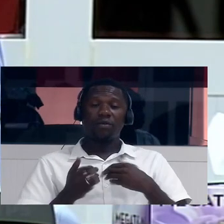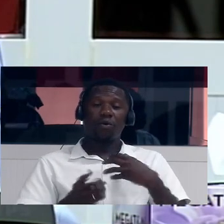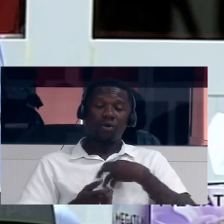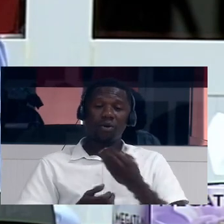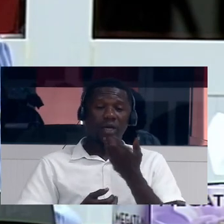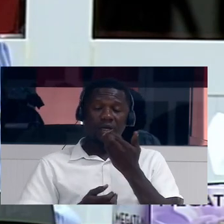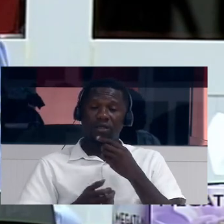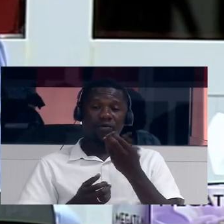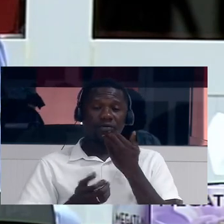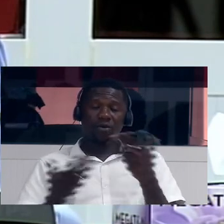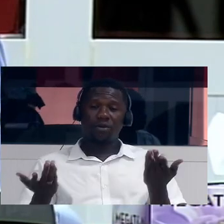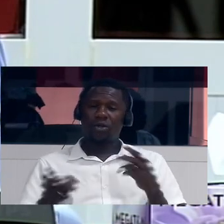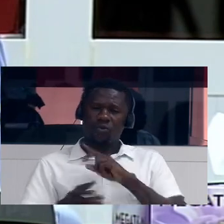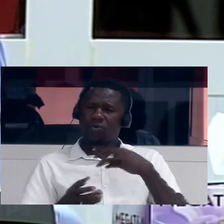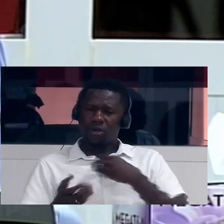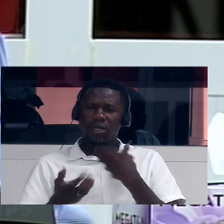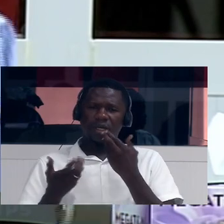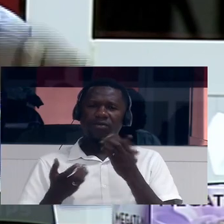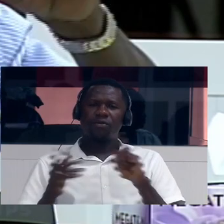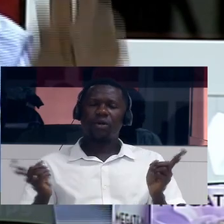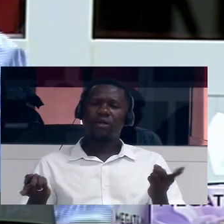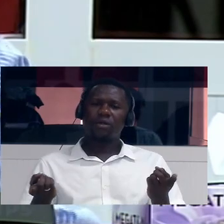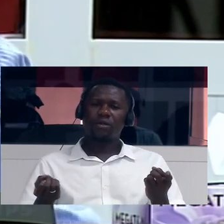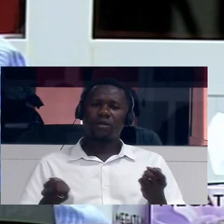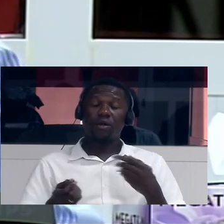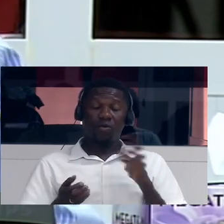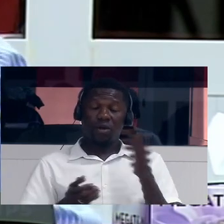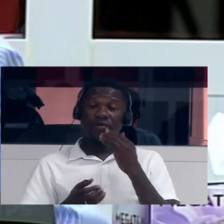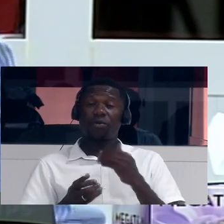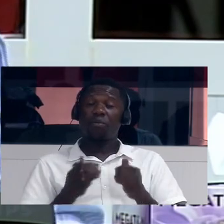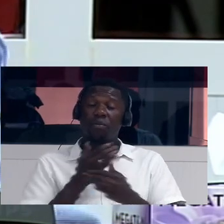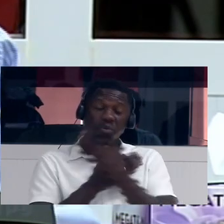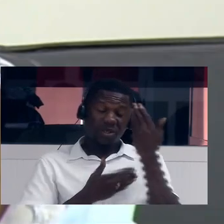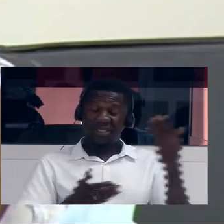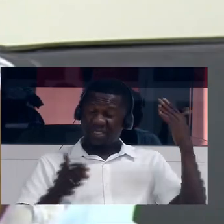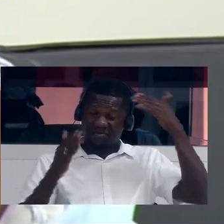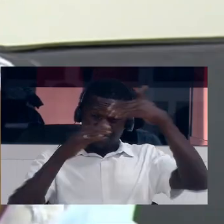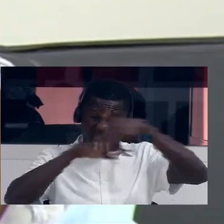eat. Eat for what? I will go there from morning till midnight. I will not eat.